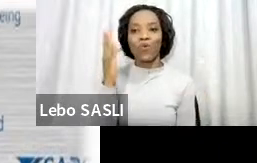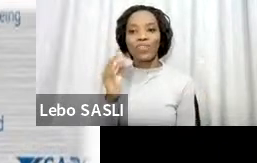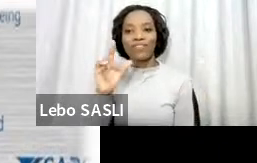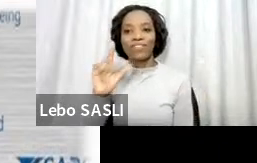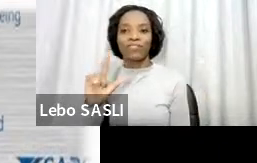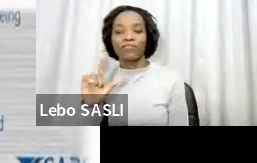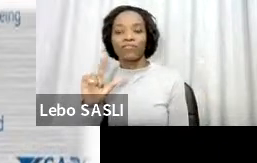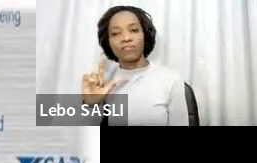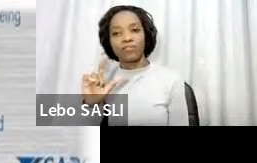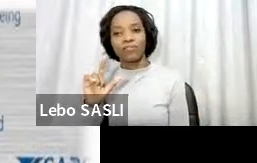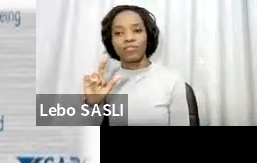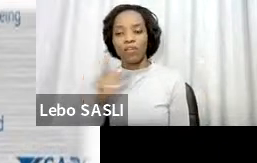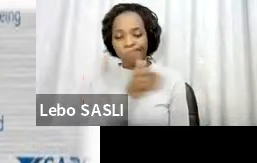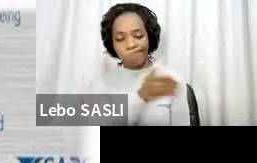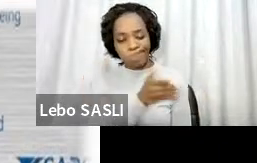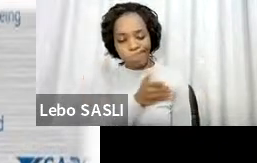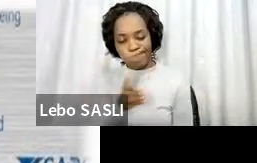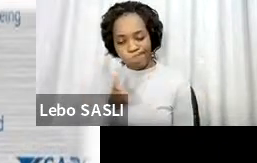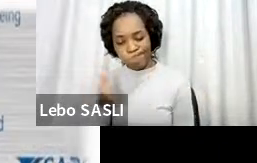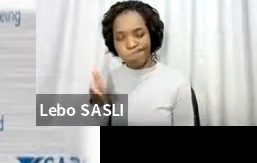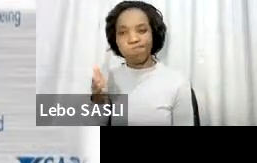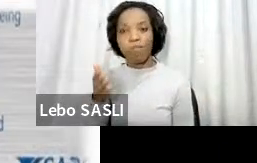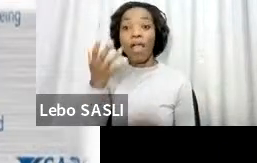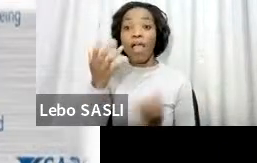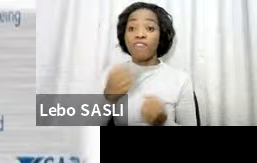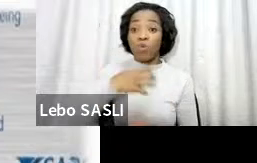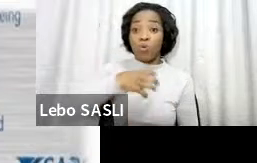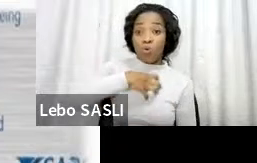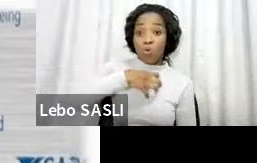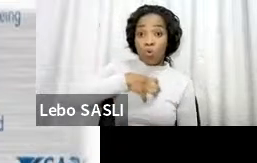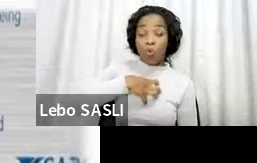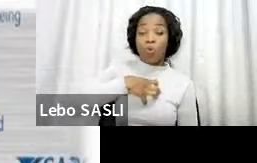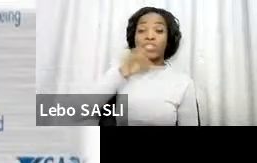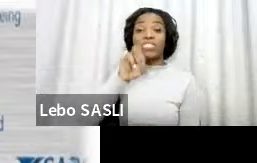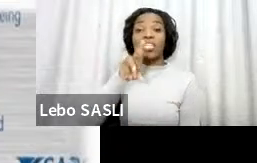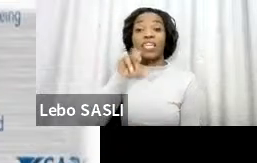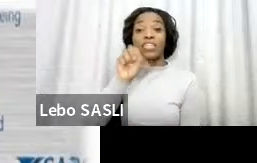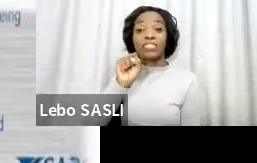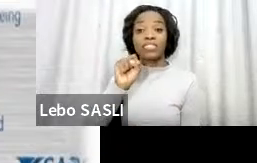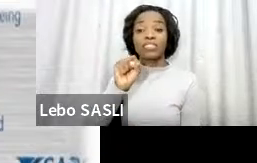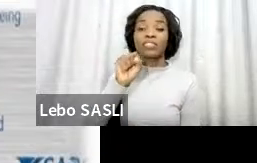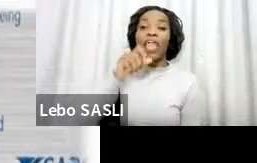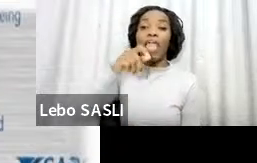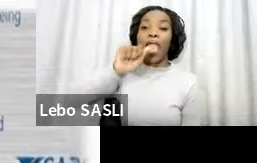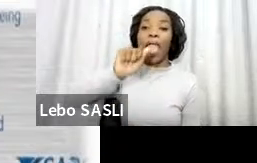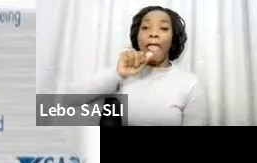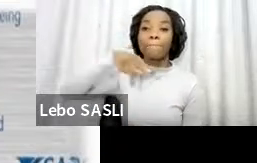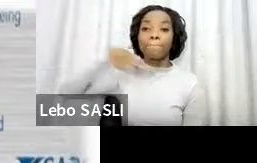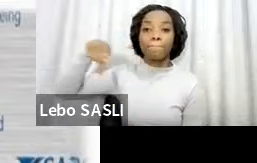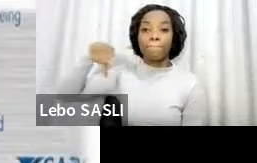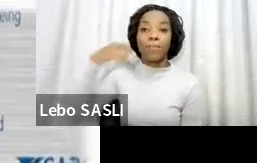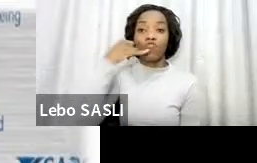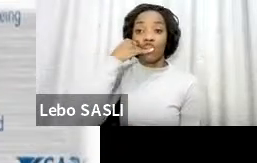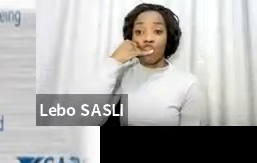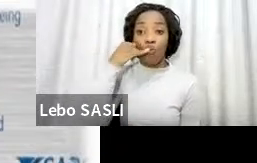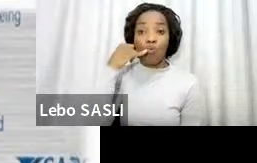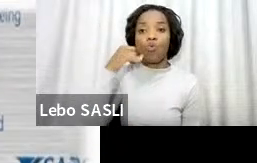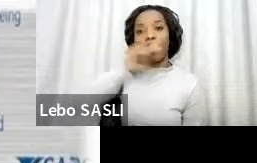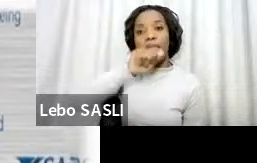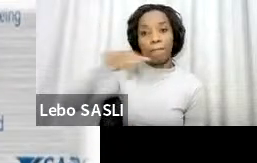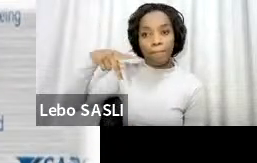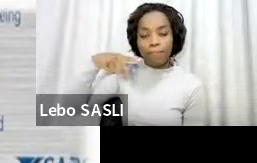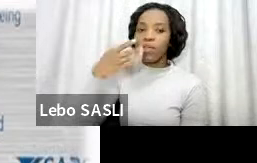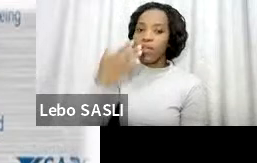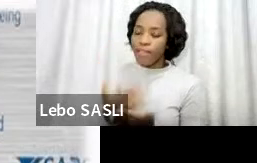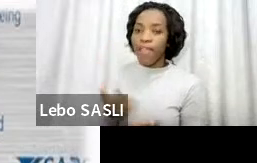that? Yes, we have our own SARS Mobi app. SARS Mobi app, it can help you to deal with